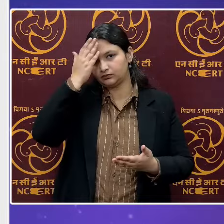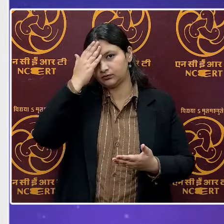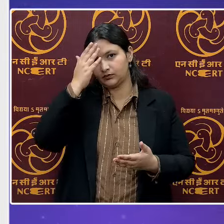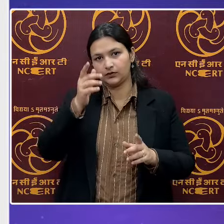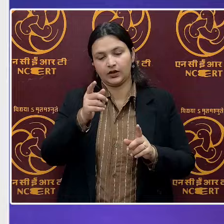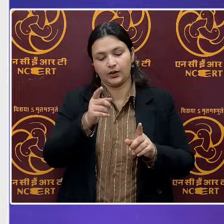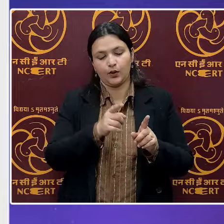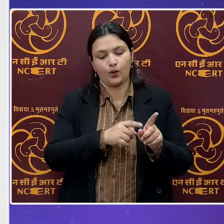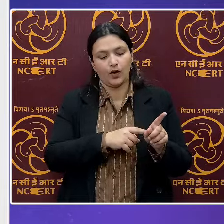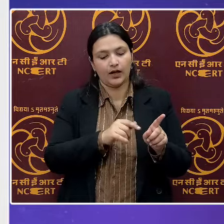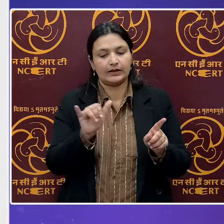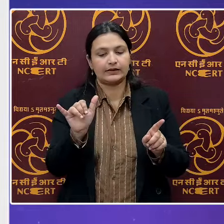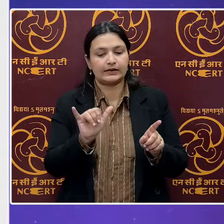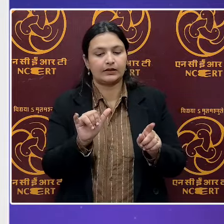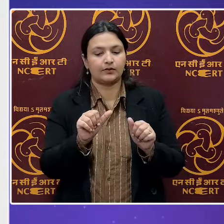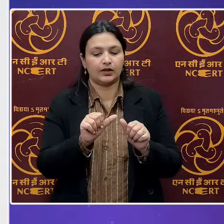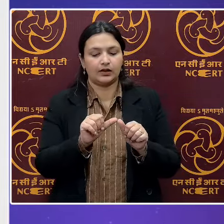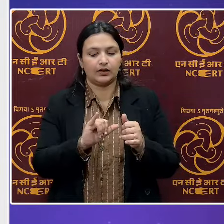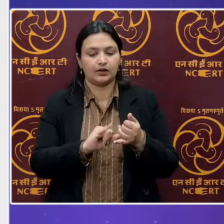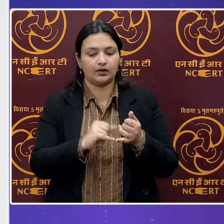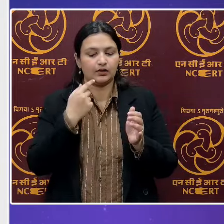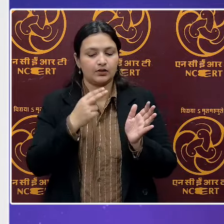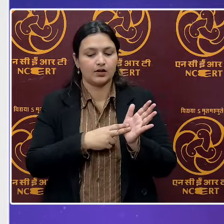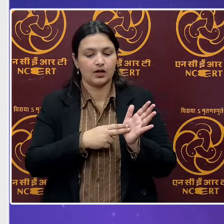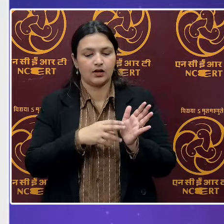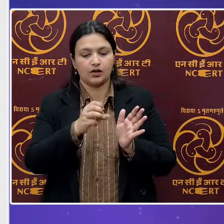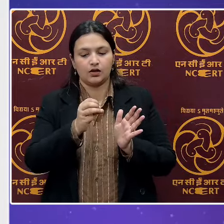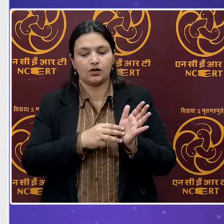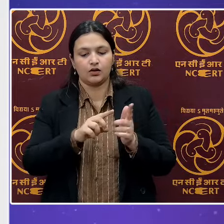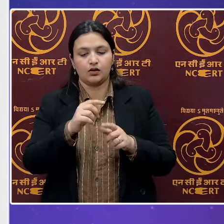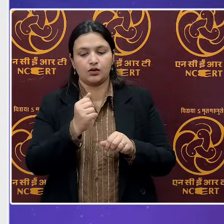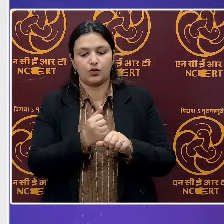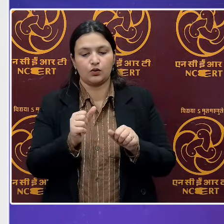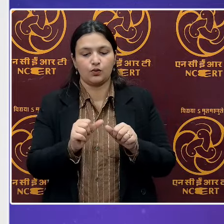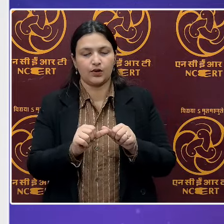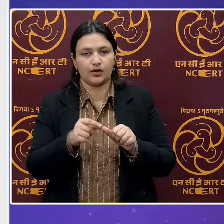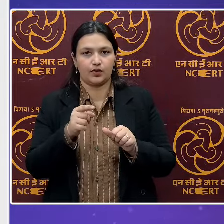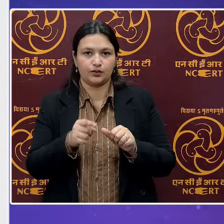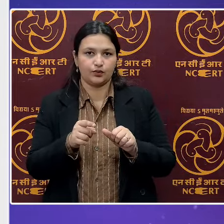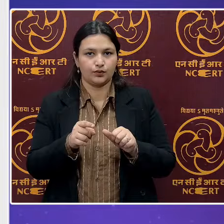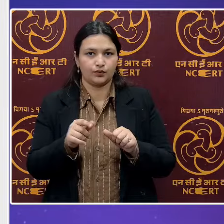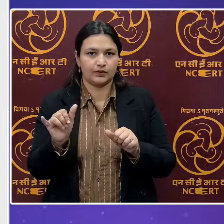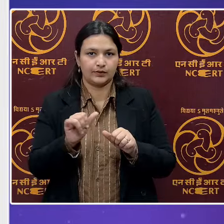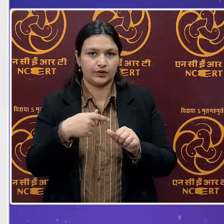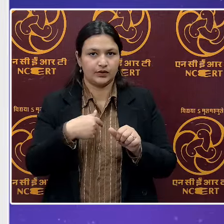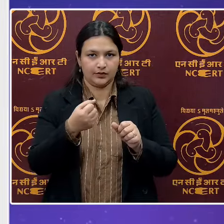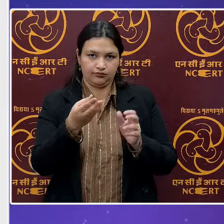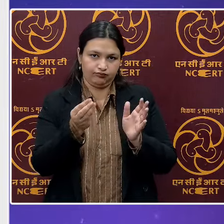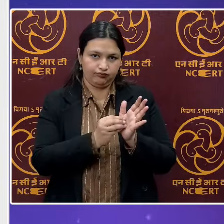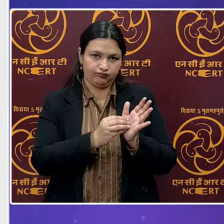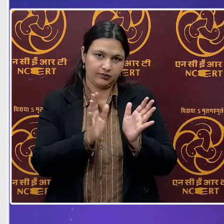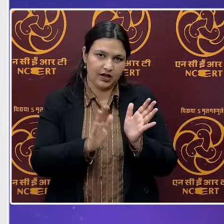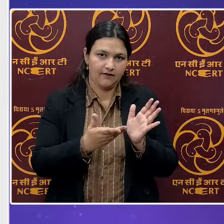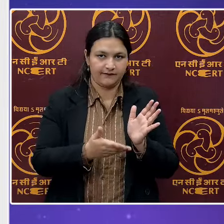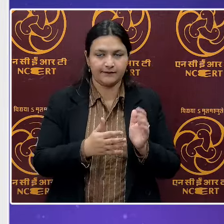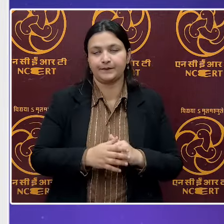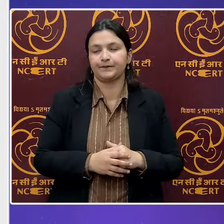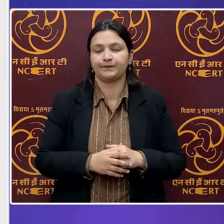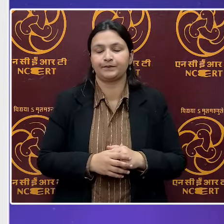t. So v will be a omega cos omega t. We want to find the time when velocity will